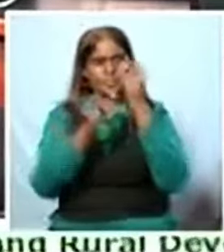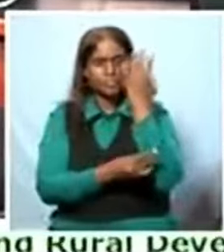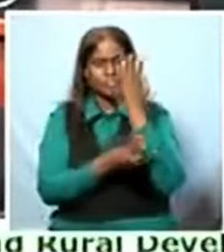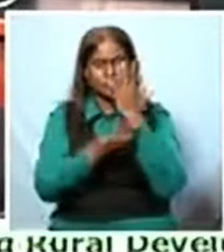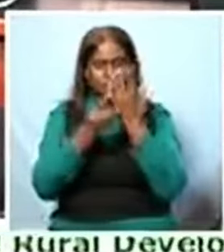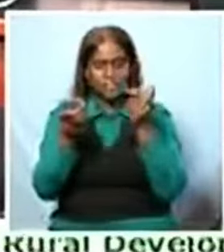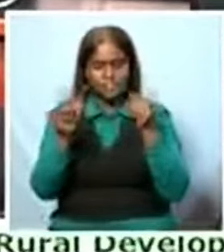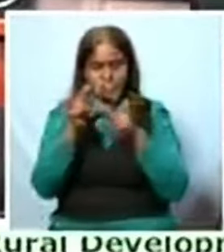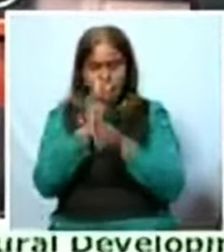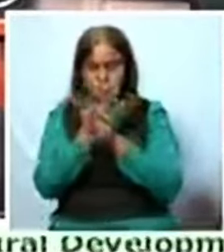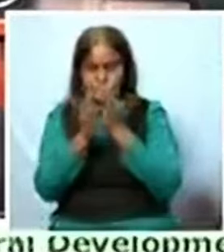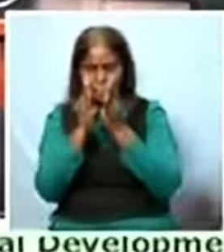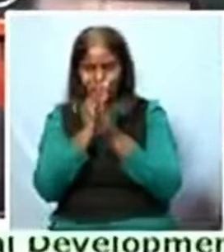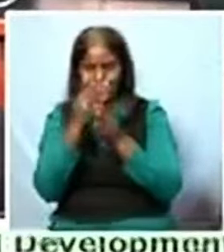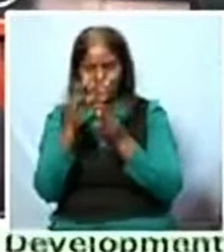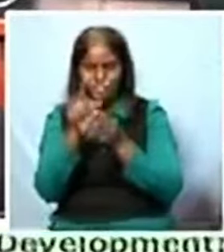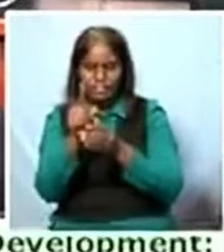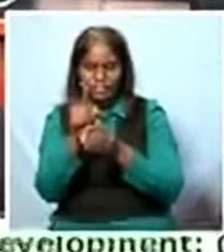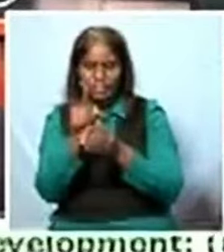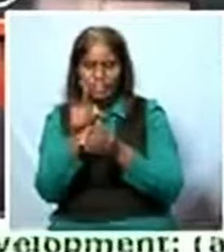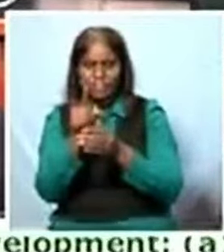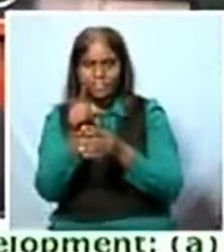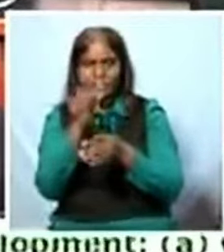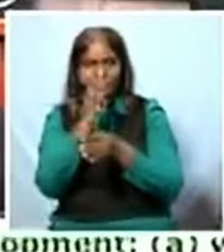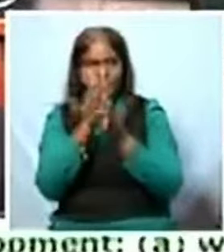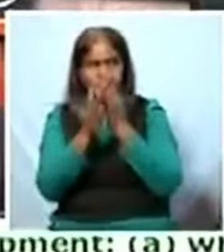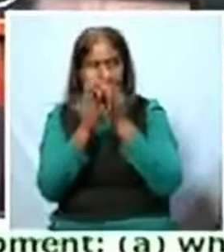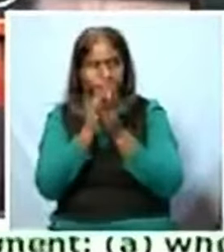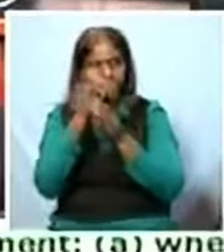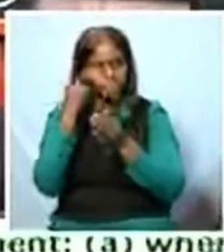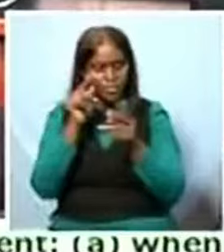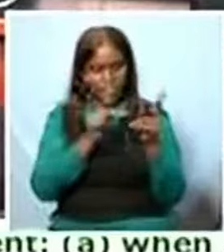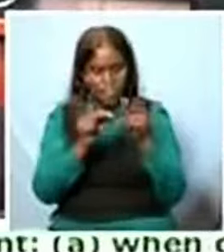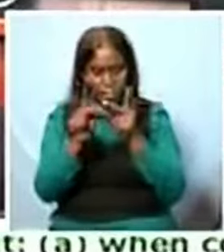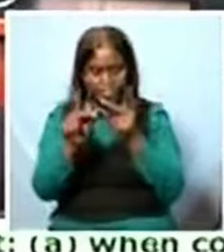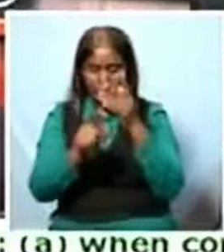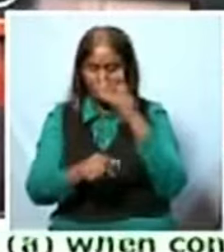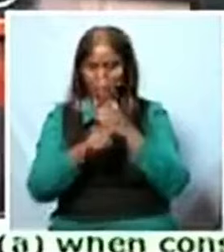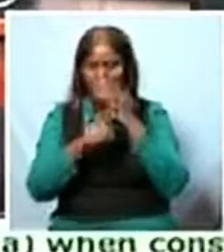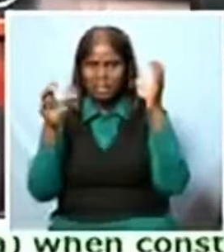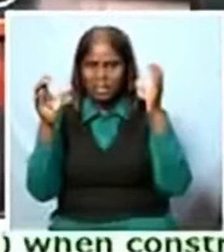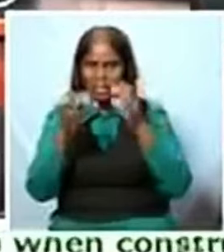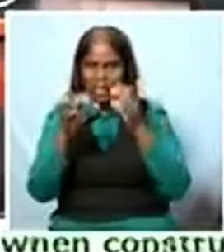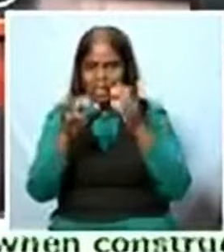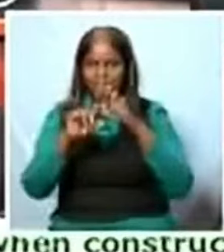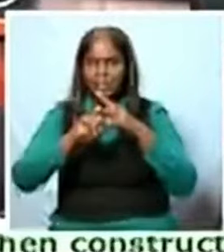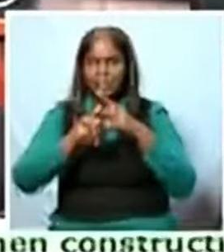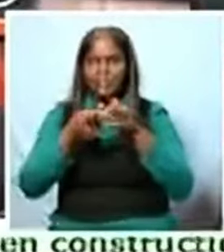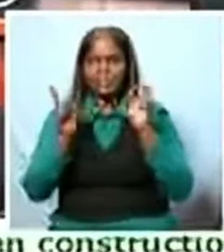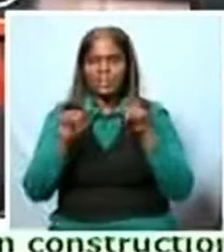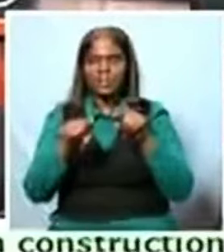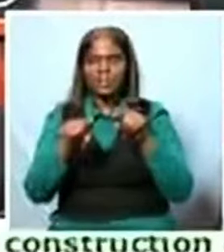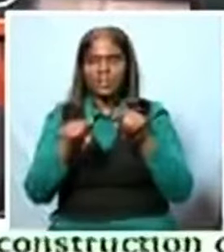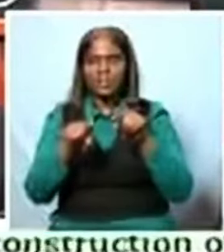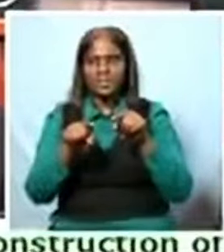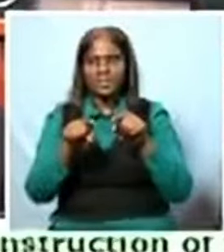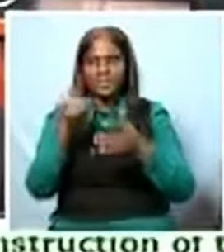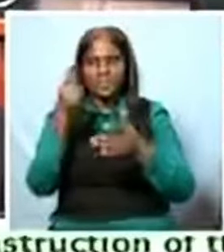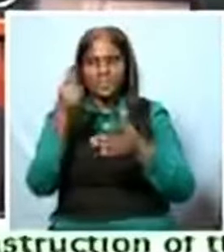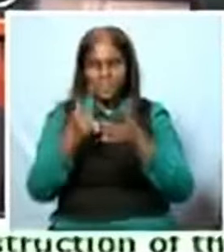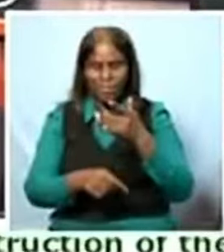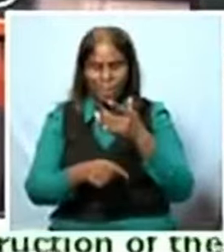the construction of the office infrastructure for Kasenengwa Town Council commence, what